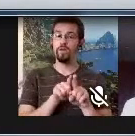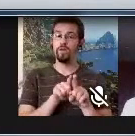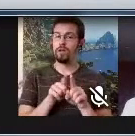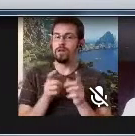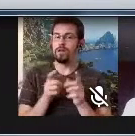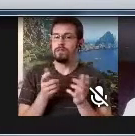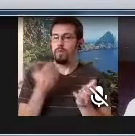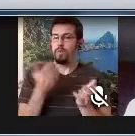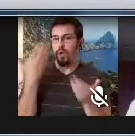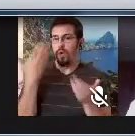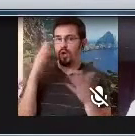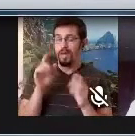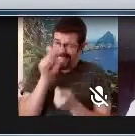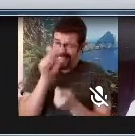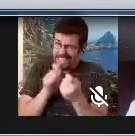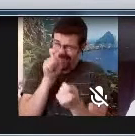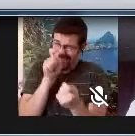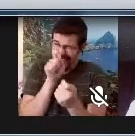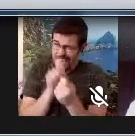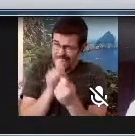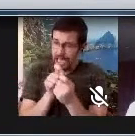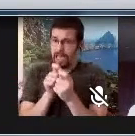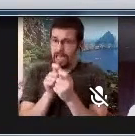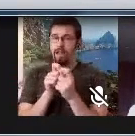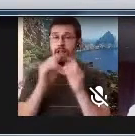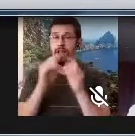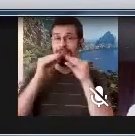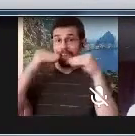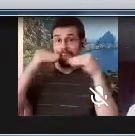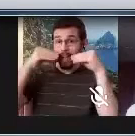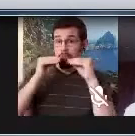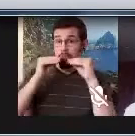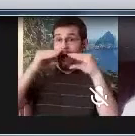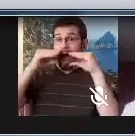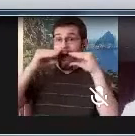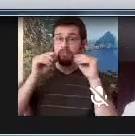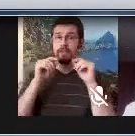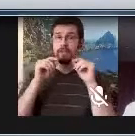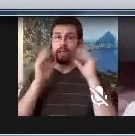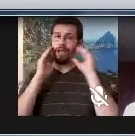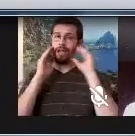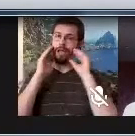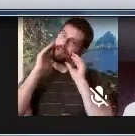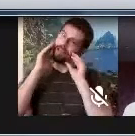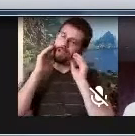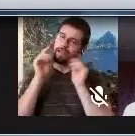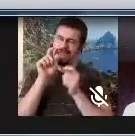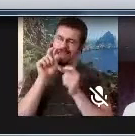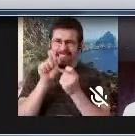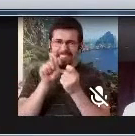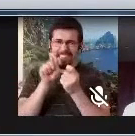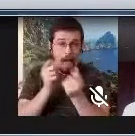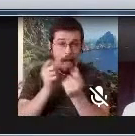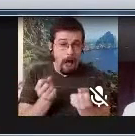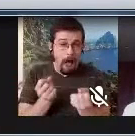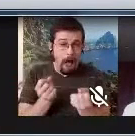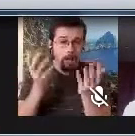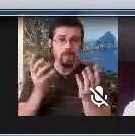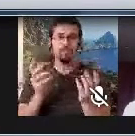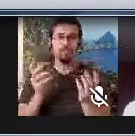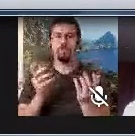what angle should the head be tilted, what should the jaw position be, what should the mouth shape be, and so on. And these